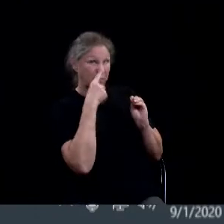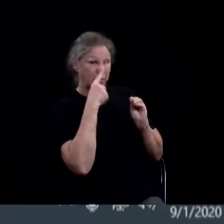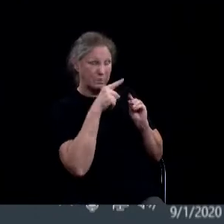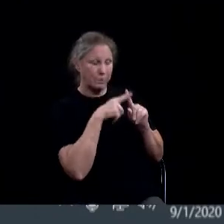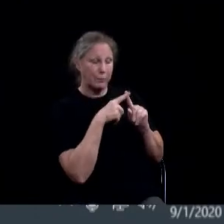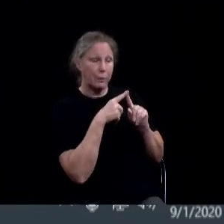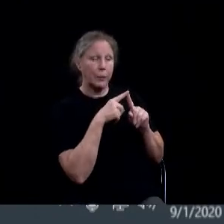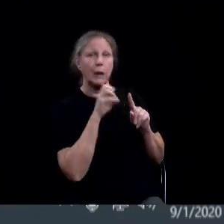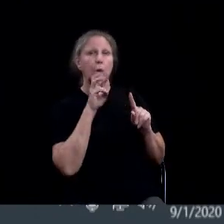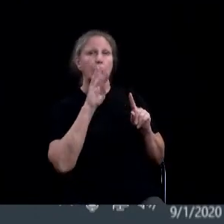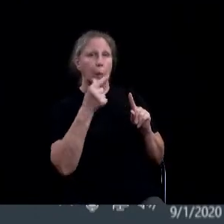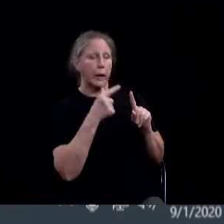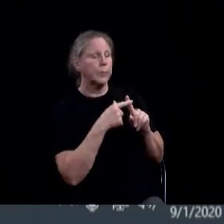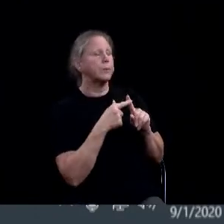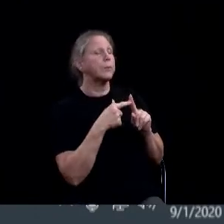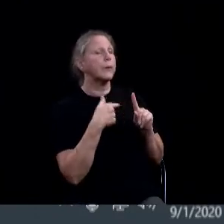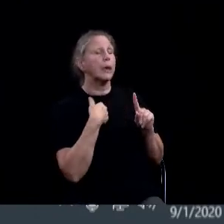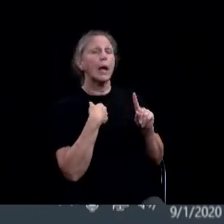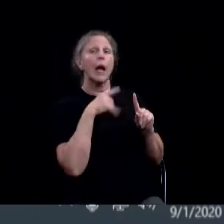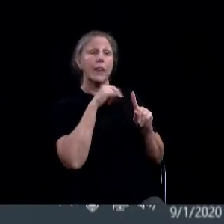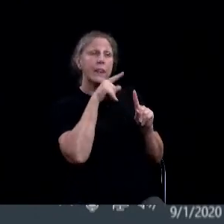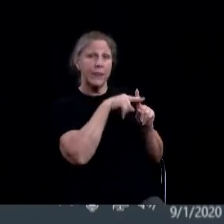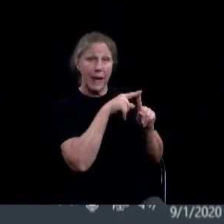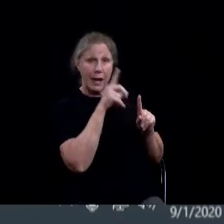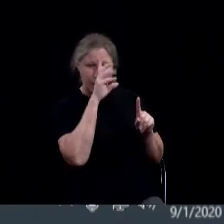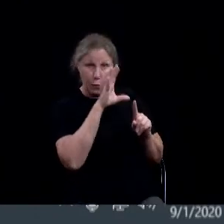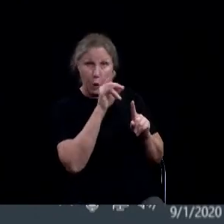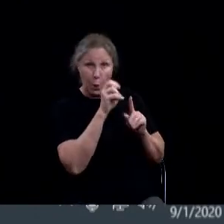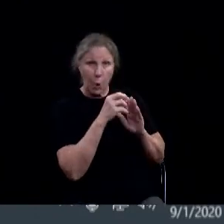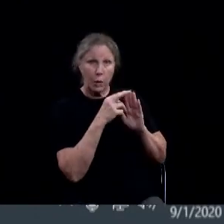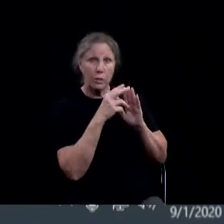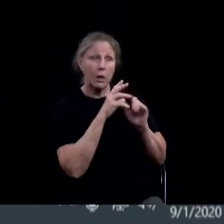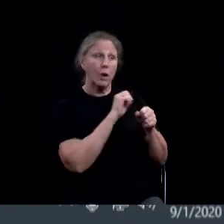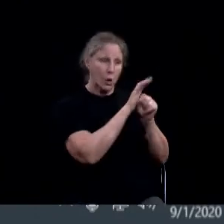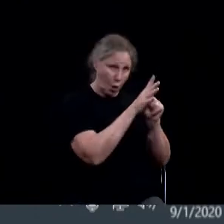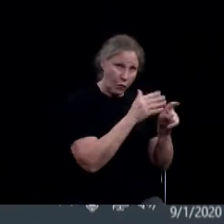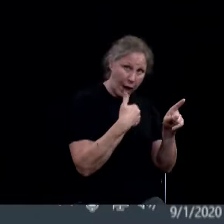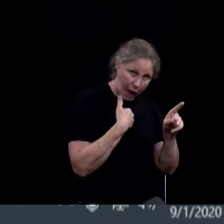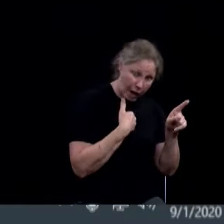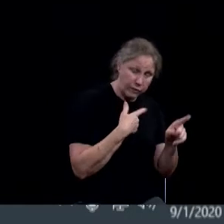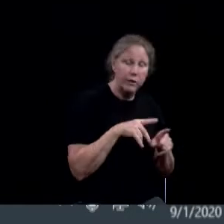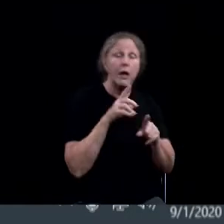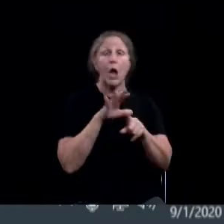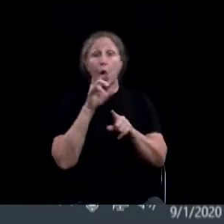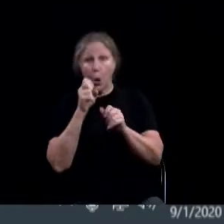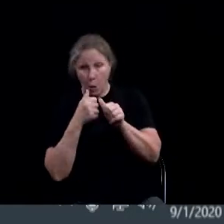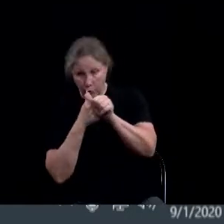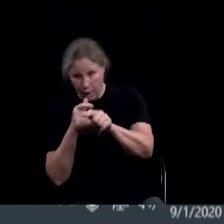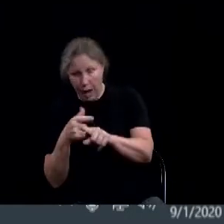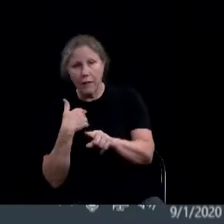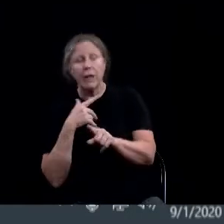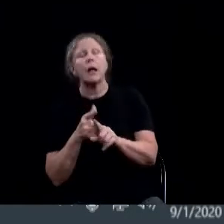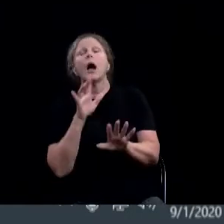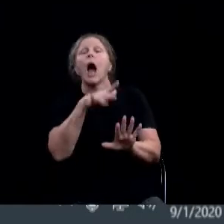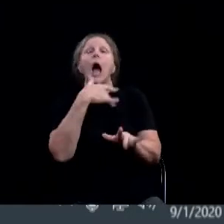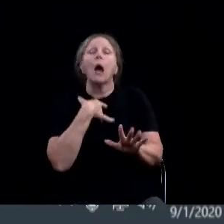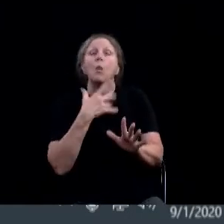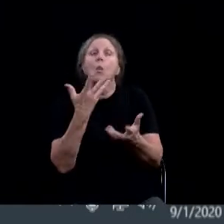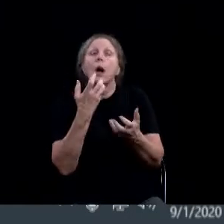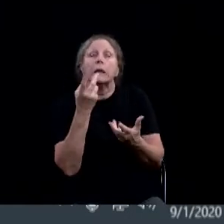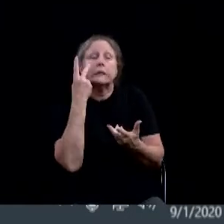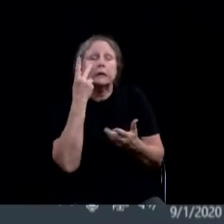COVID dashboard, for the code enforcement dashboard. I would absolutely love to see this, a forward-facing dashboard like this